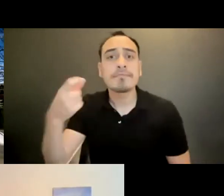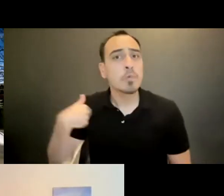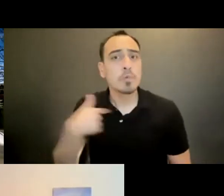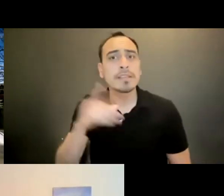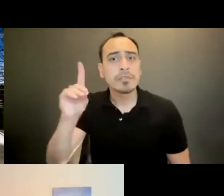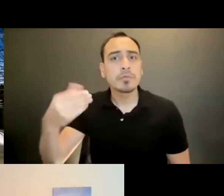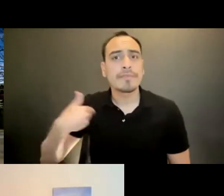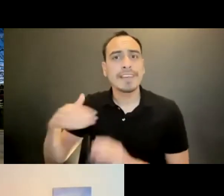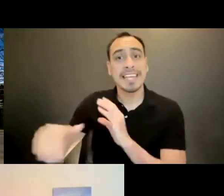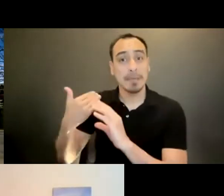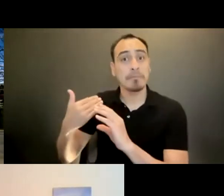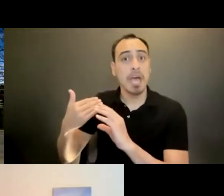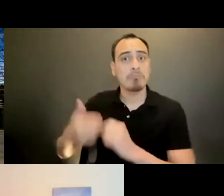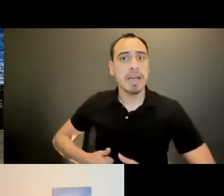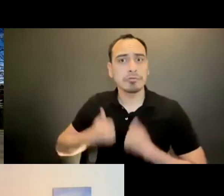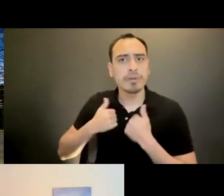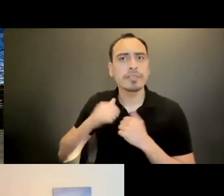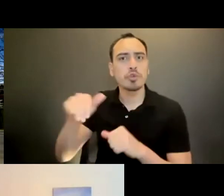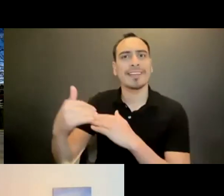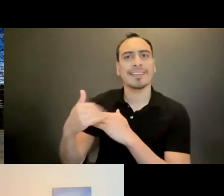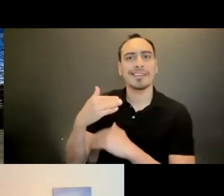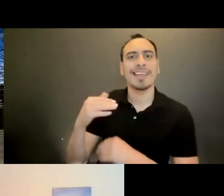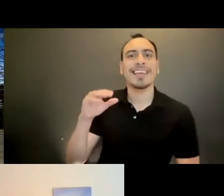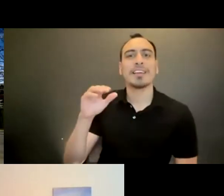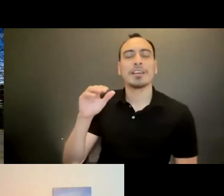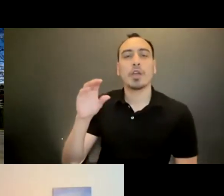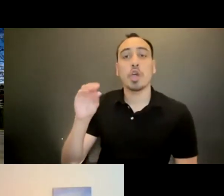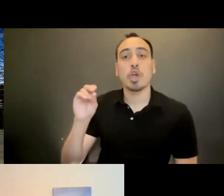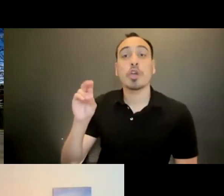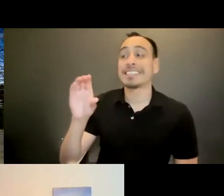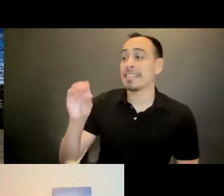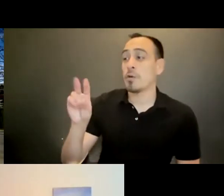you're welcome to email us at covid19@saccounty.net. That's